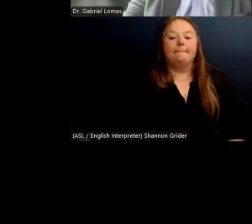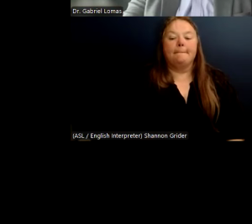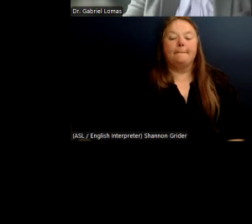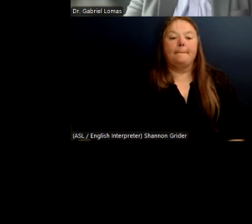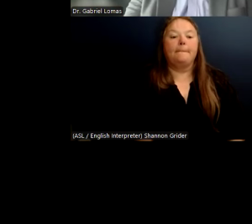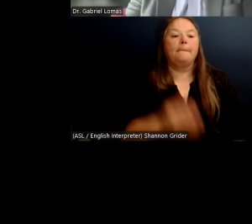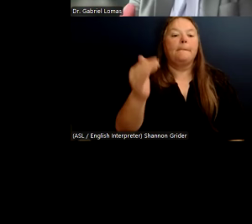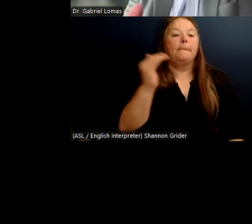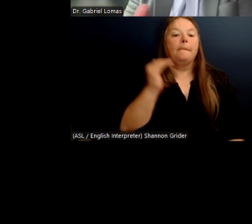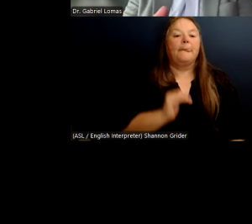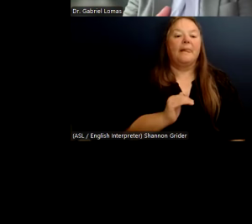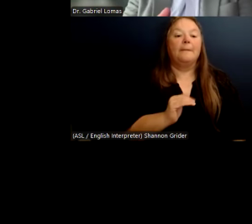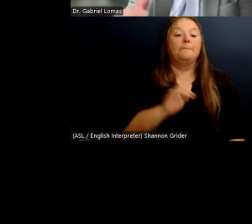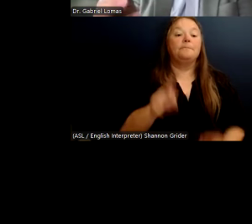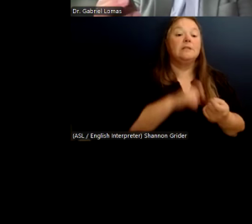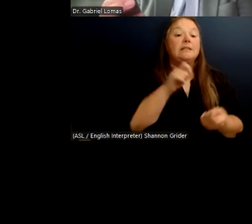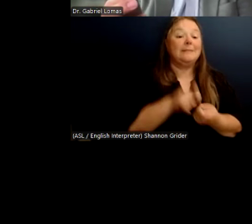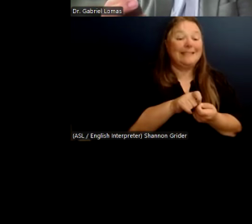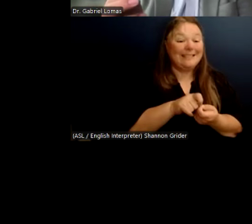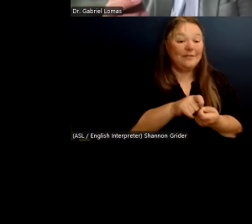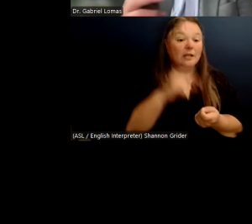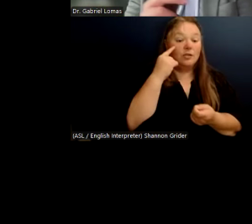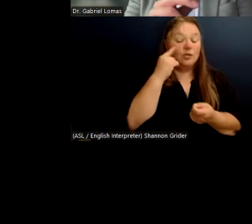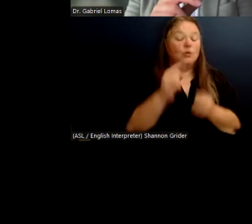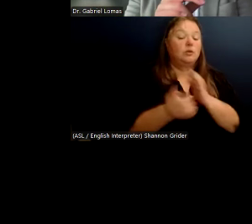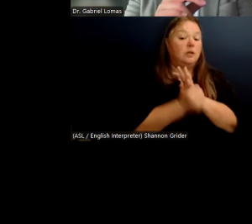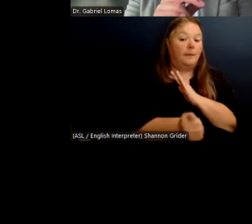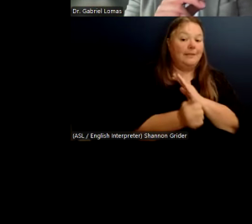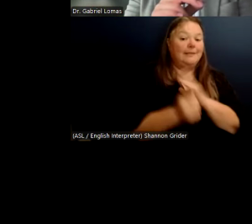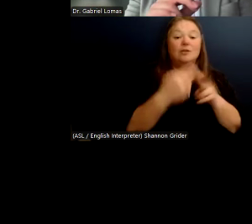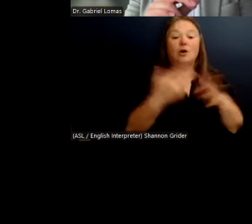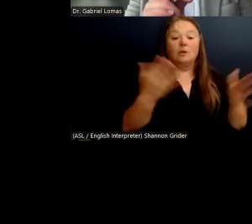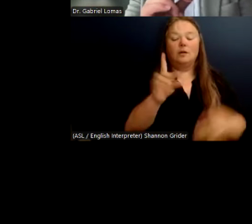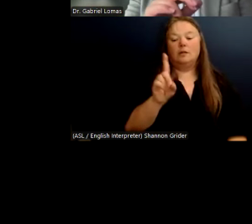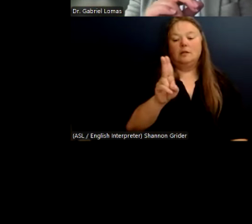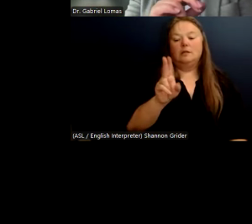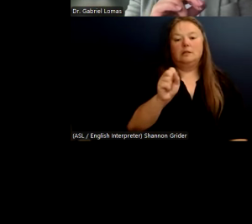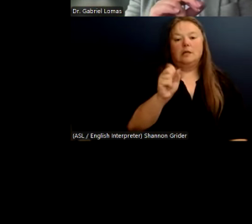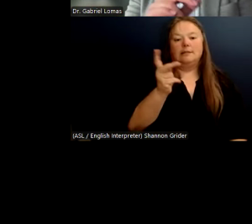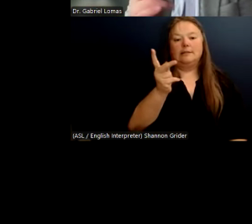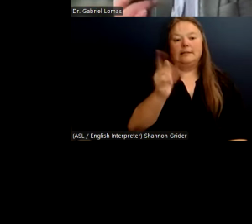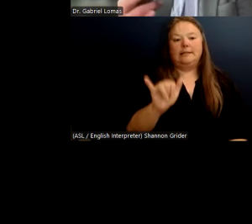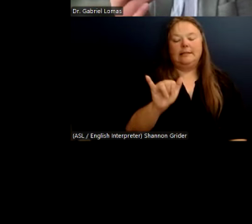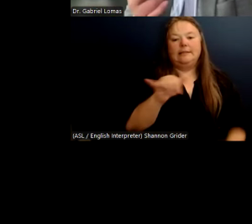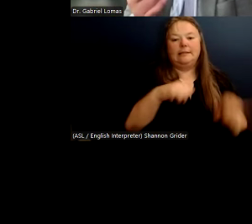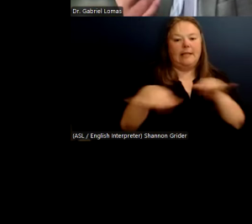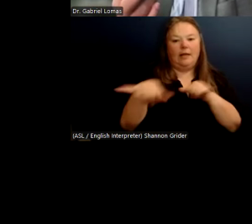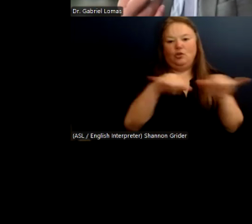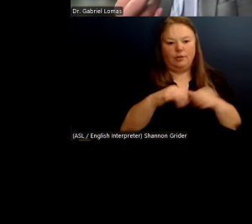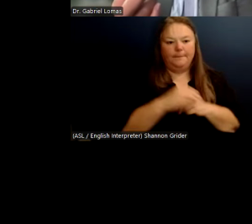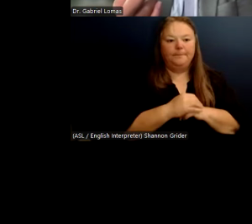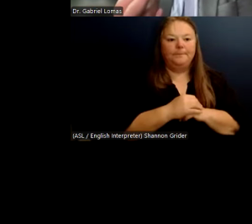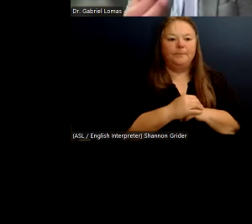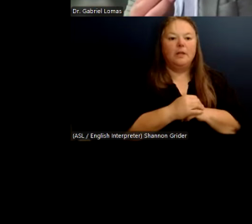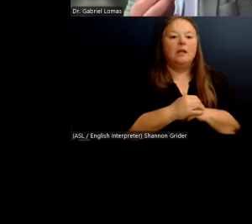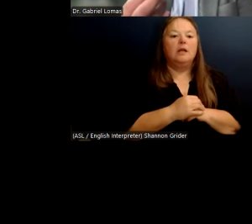Okay, now specific to competency is the Dusky Standard. Everybody here probably has heard of the Dusky Standard. So,